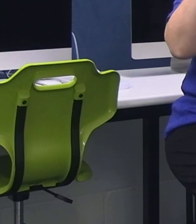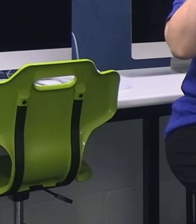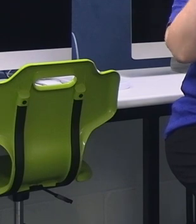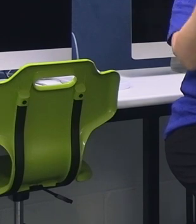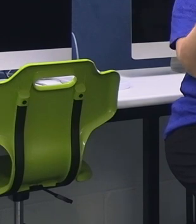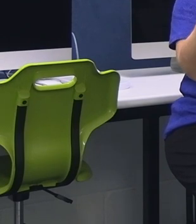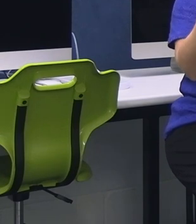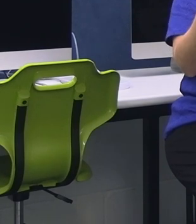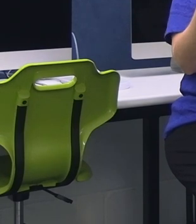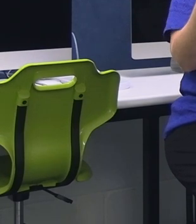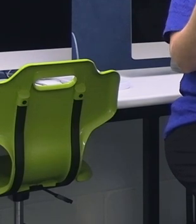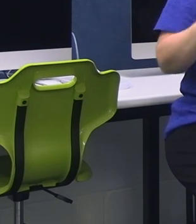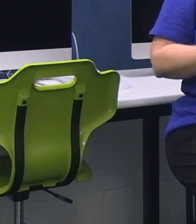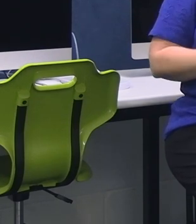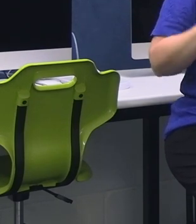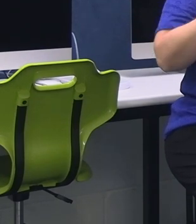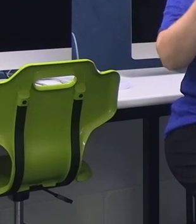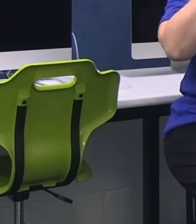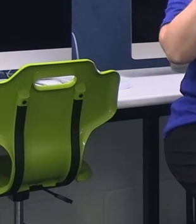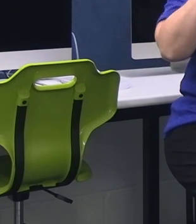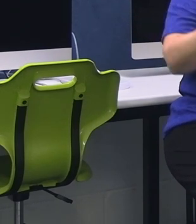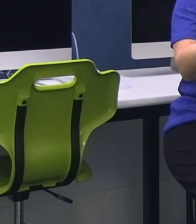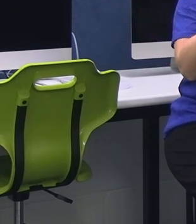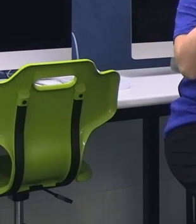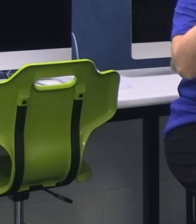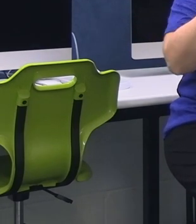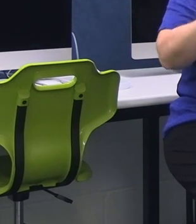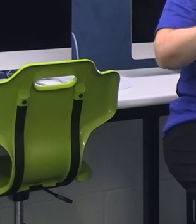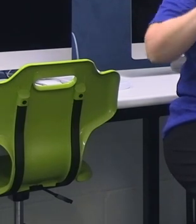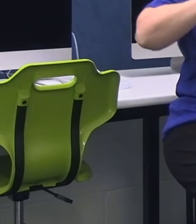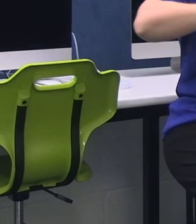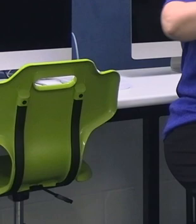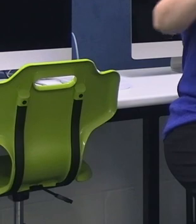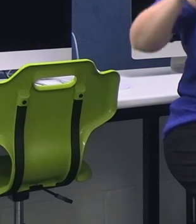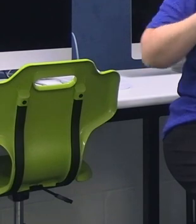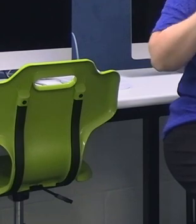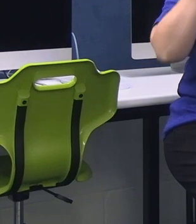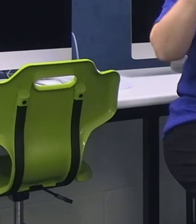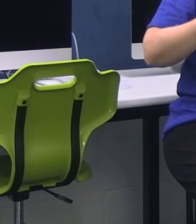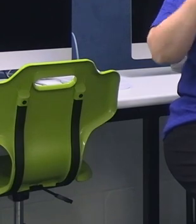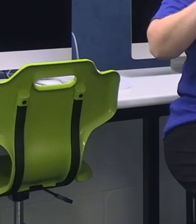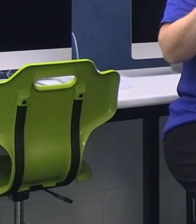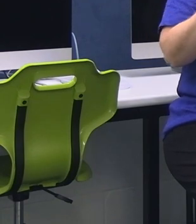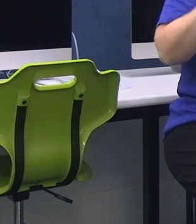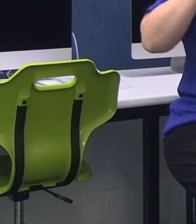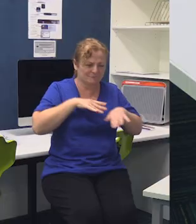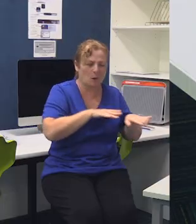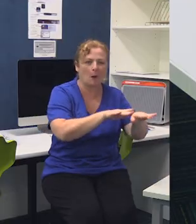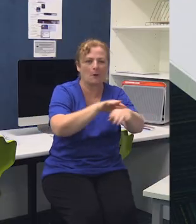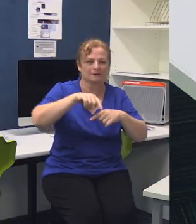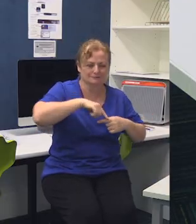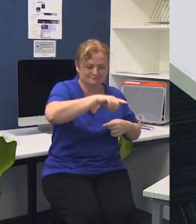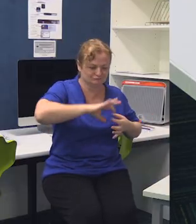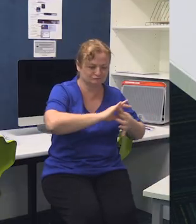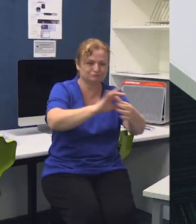So let's look more closely at the circuit to explain the flow of electricity. So we'll connect it together here. I'm